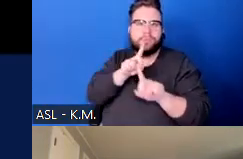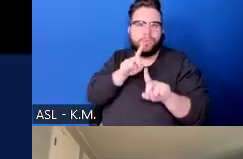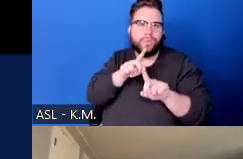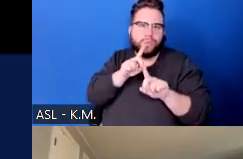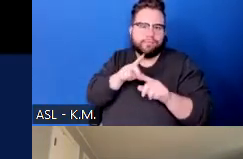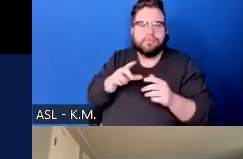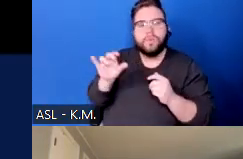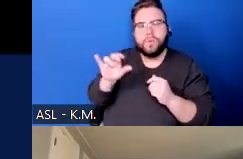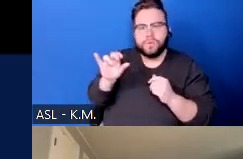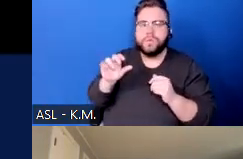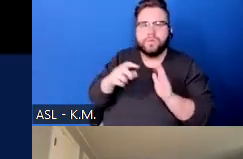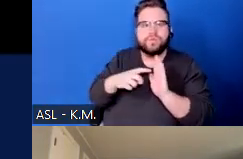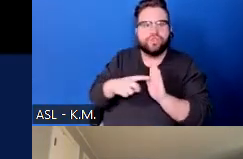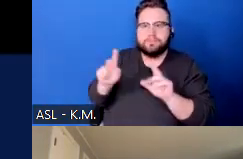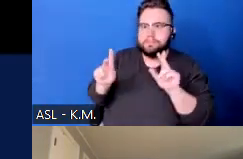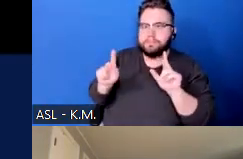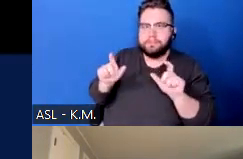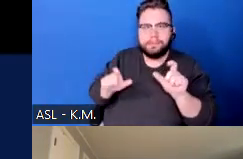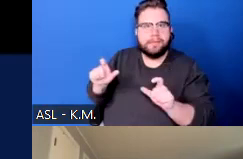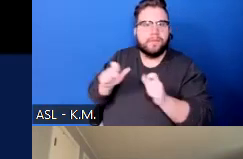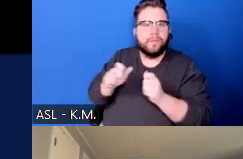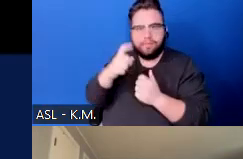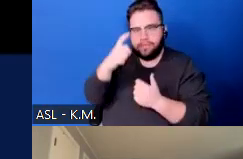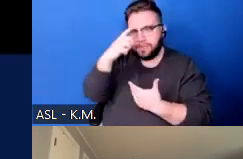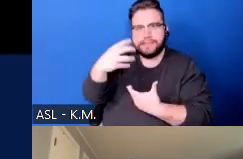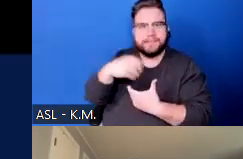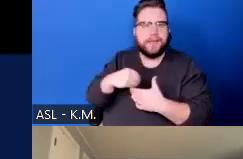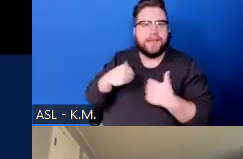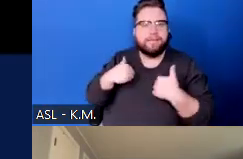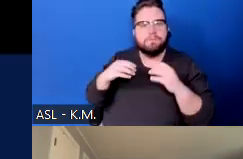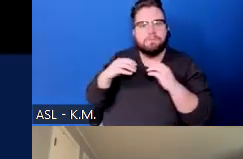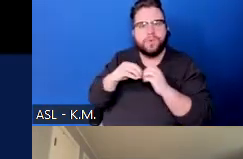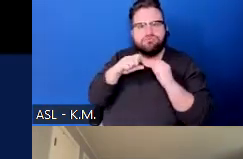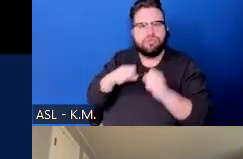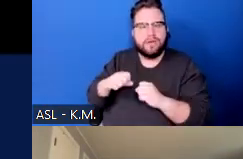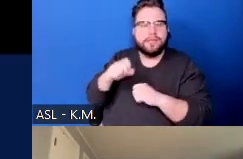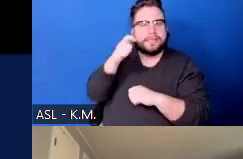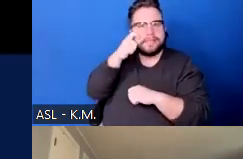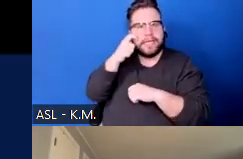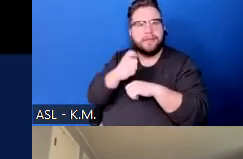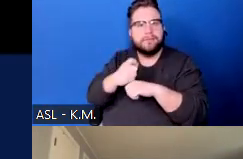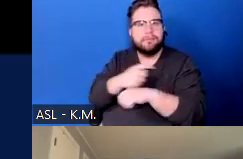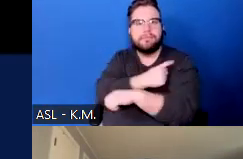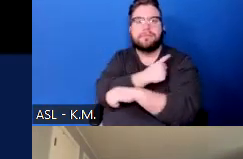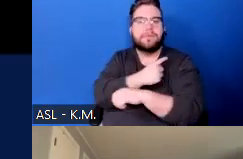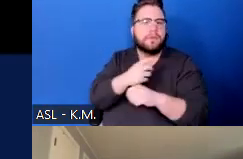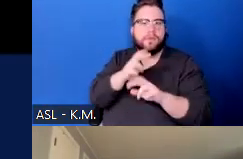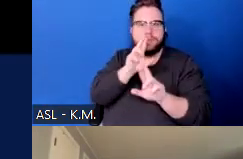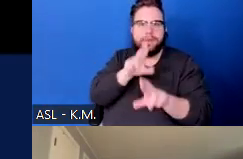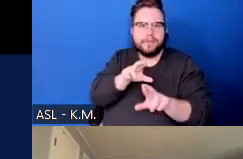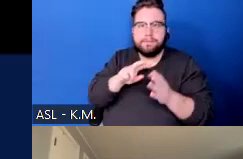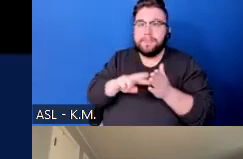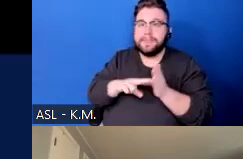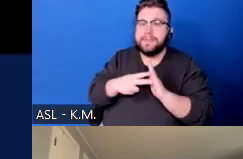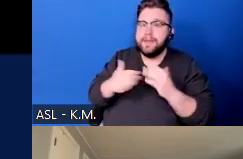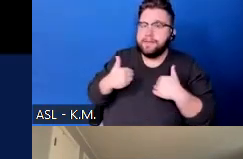people have a greater skin conductance in response to tactile stimulation. So that means they had more emotional or attentional